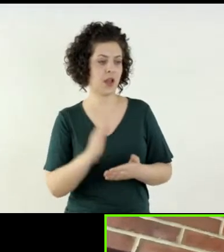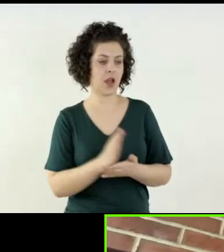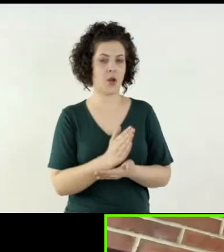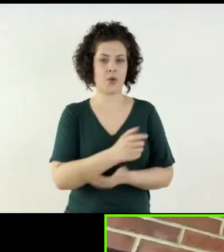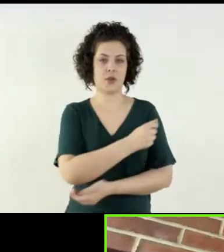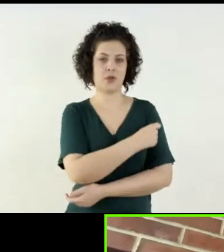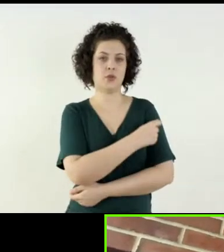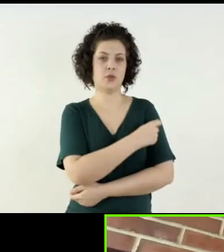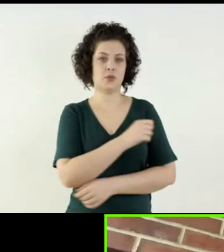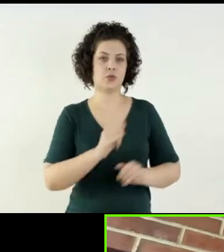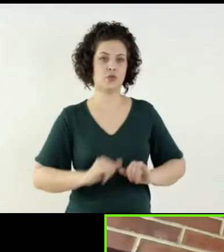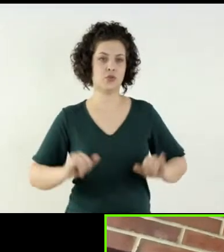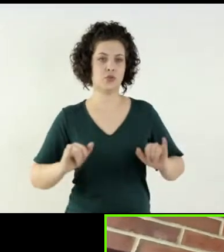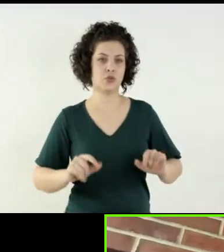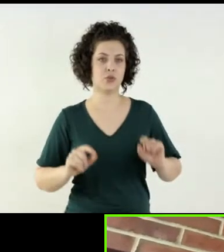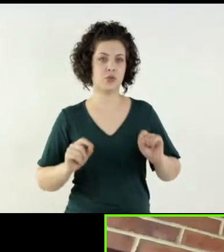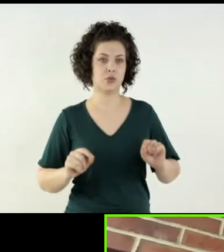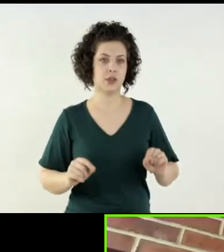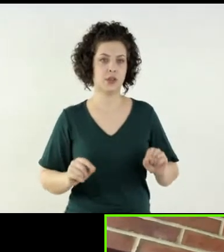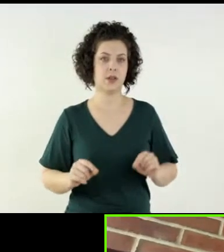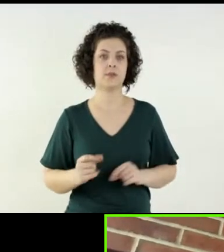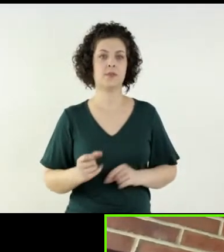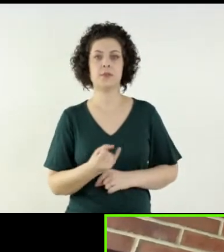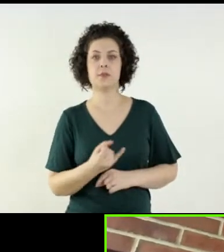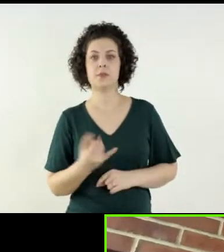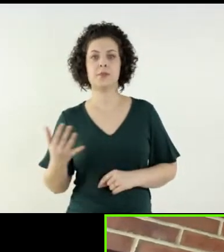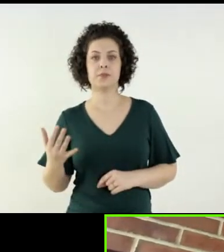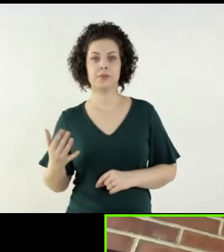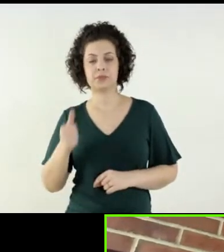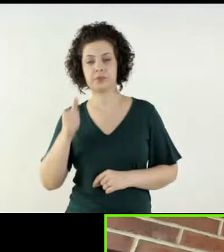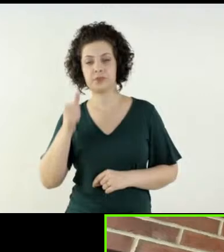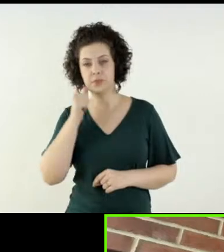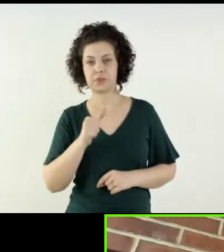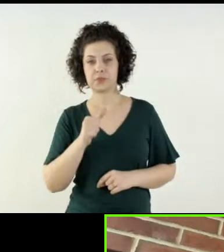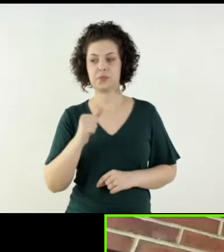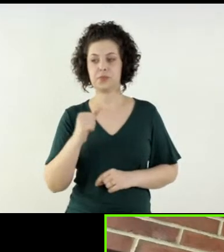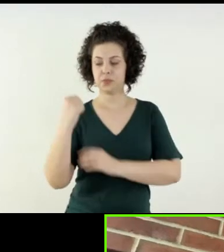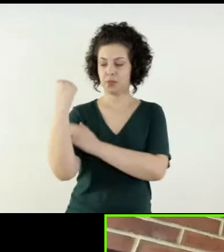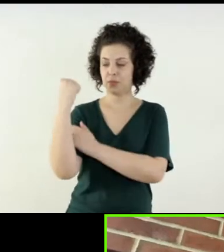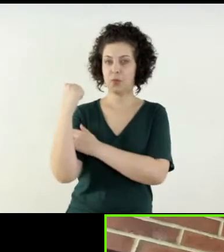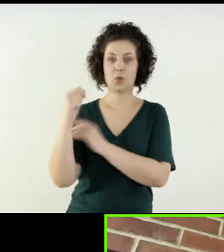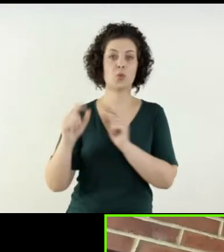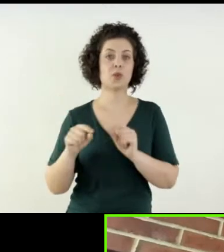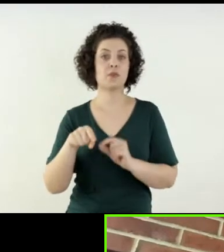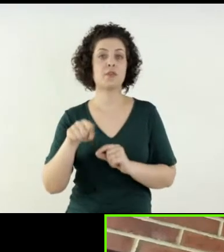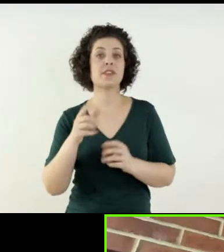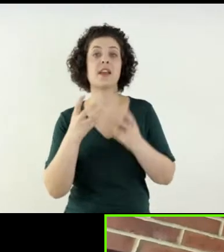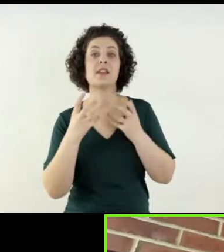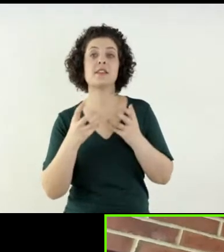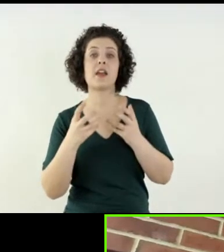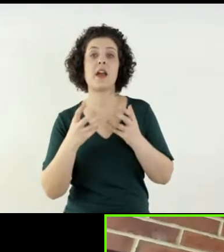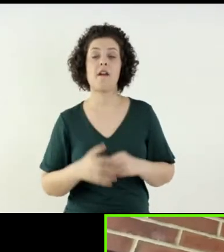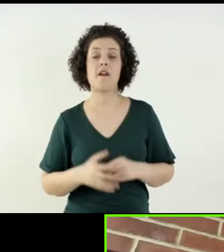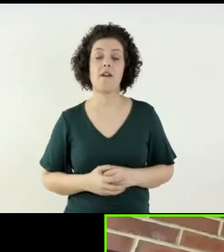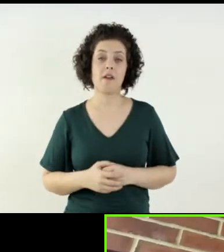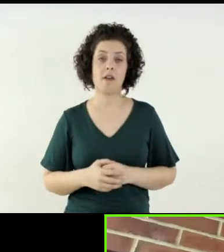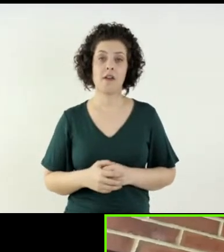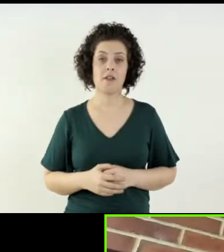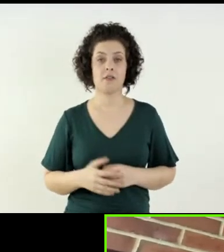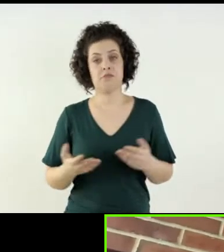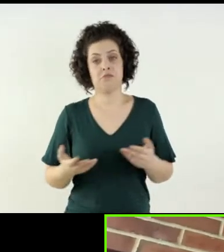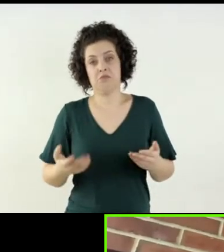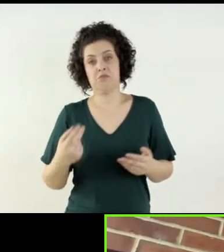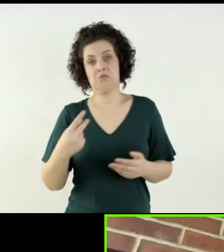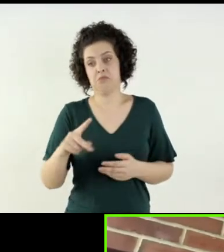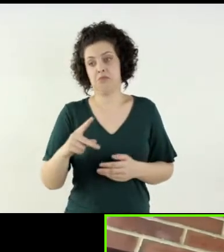women. And feminism is whatever you want it to be. And while I understand the promise of that as it branches